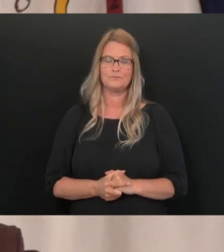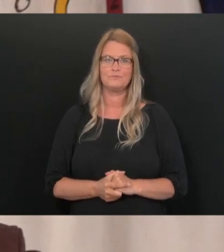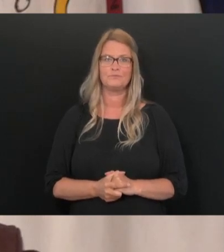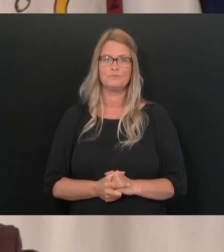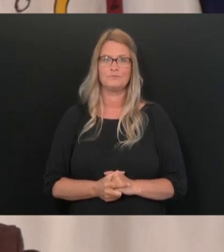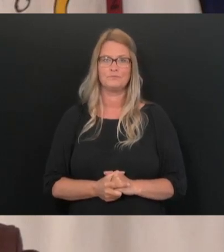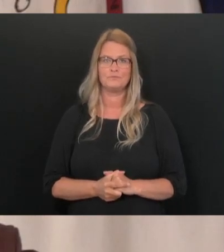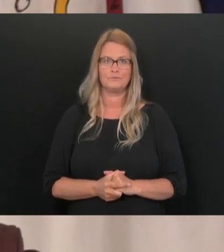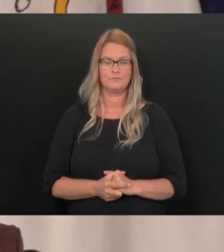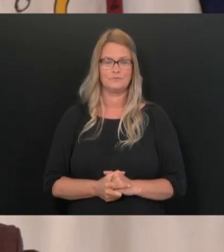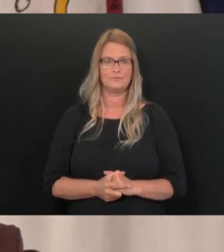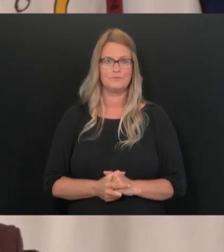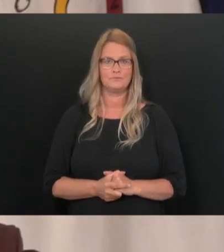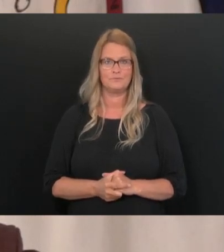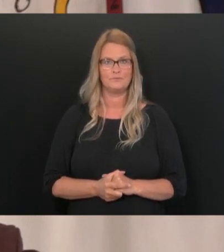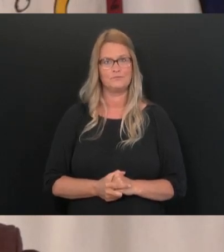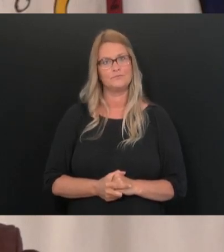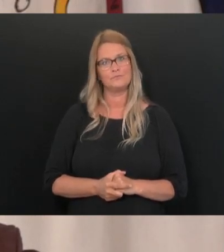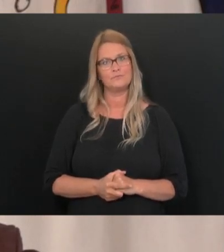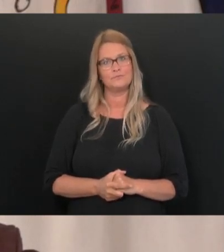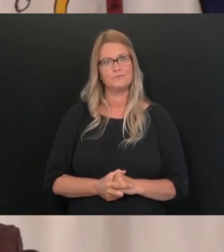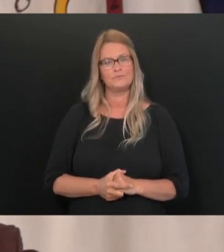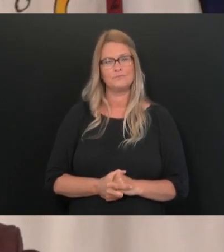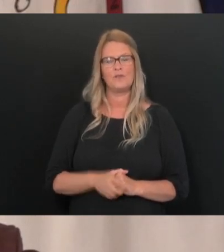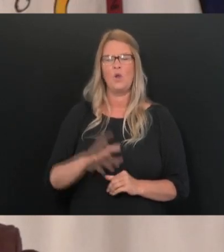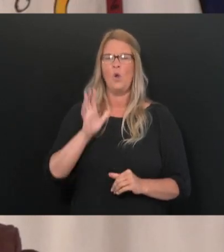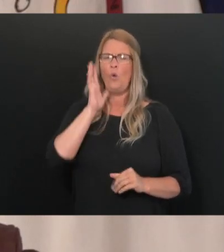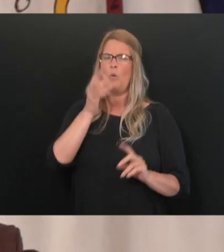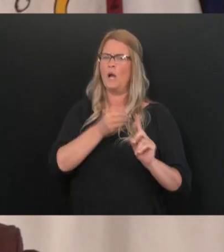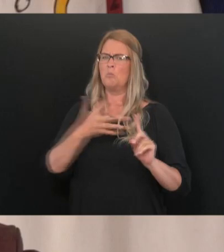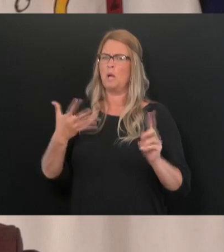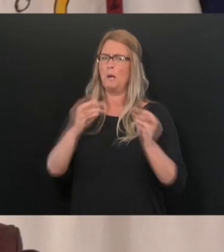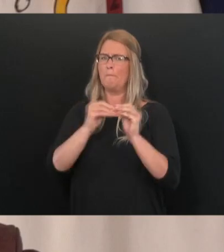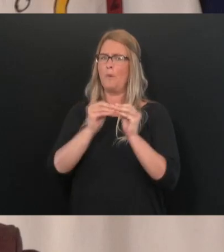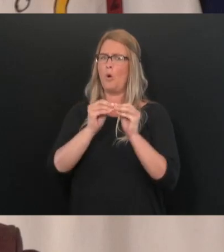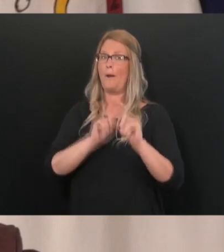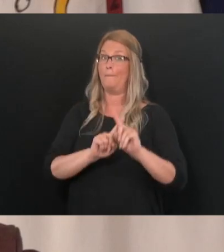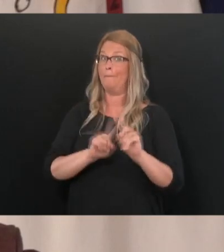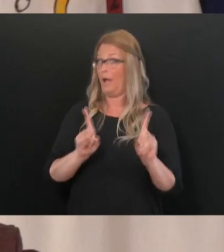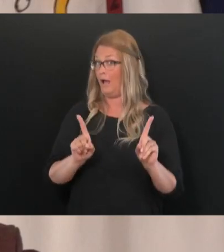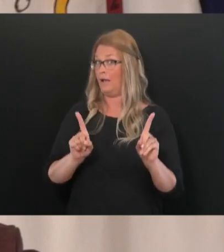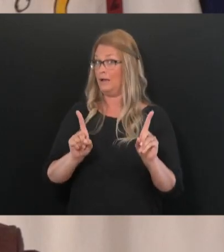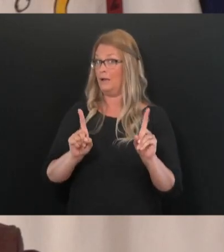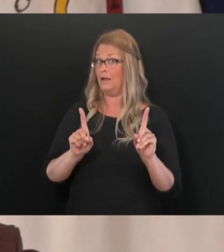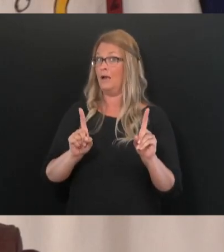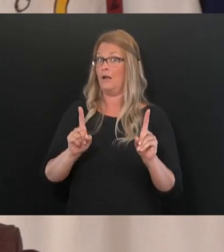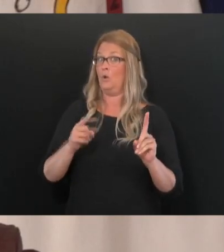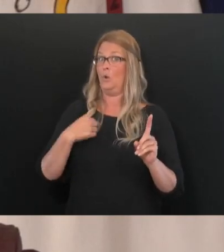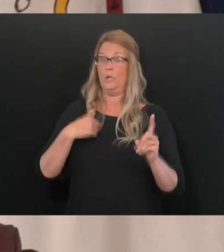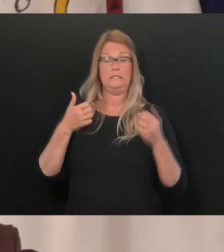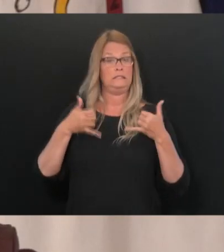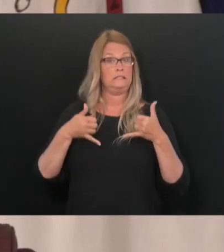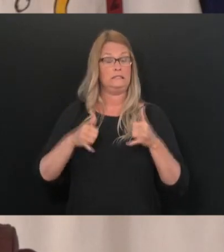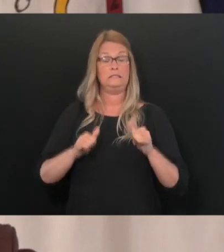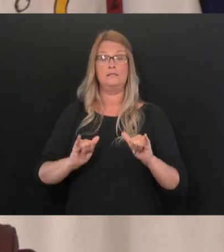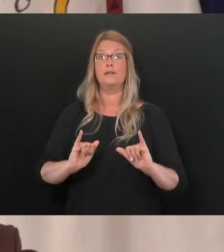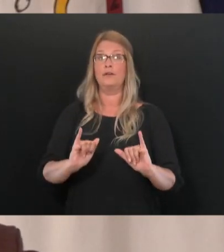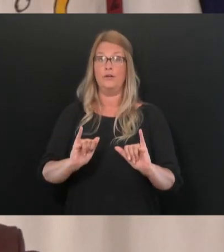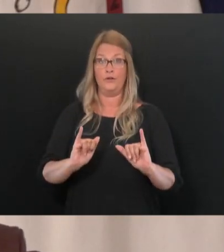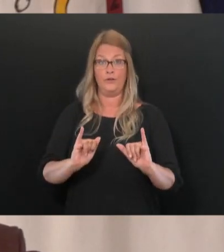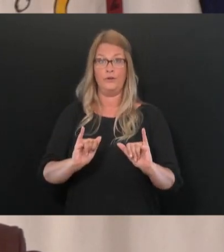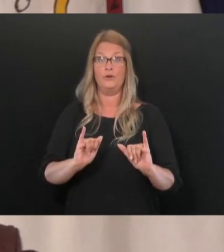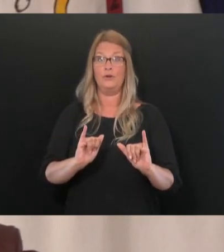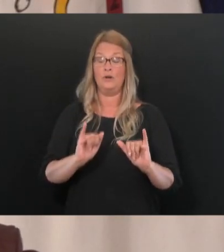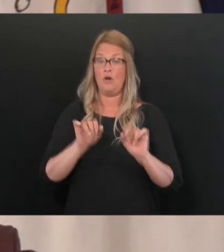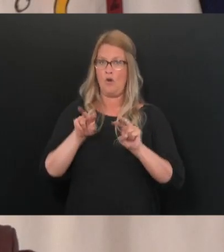our health people will get into this more in just a few minutes, but we're still really, really dialed in